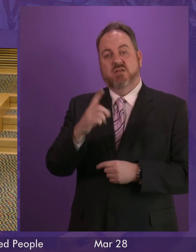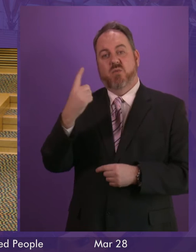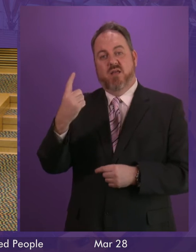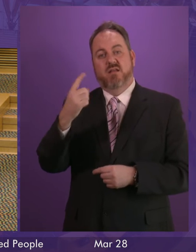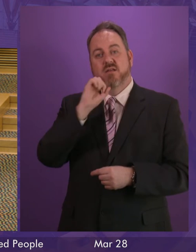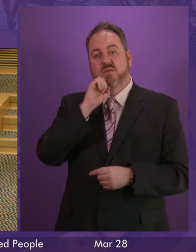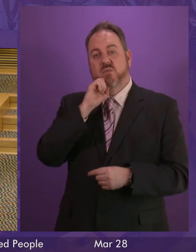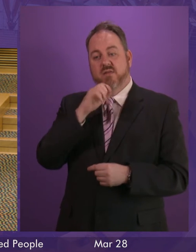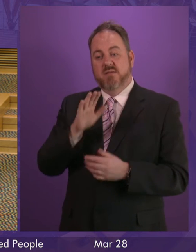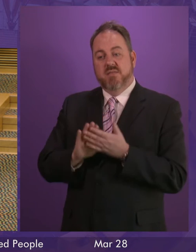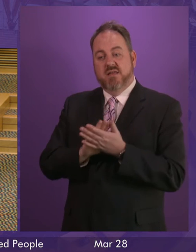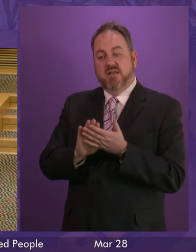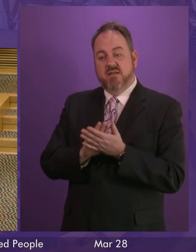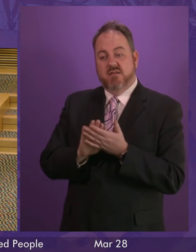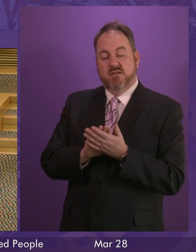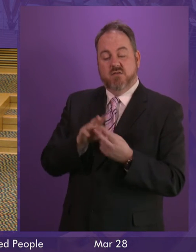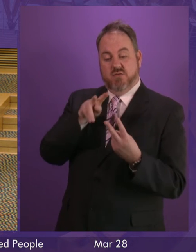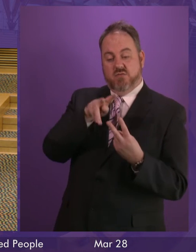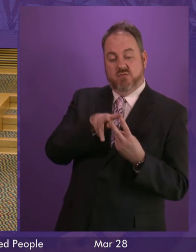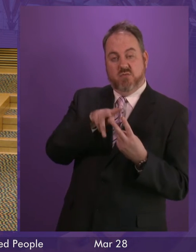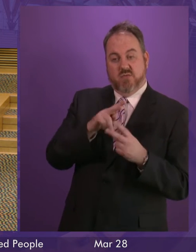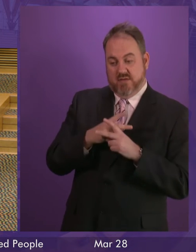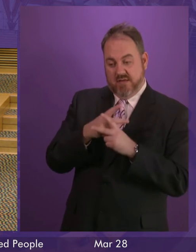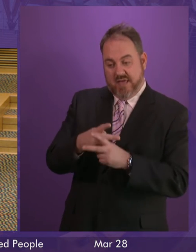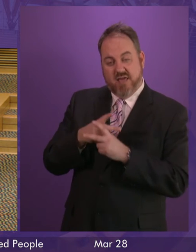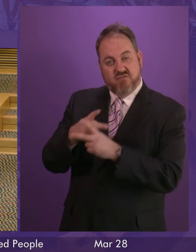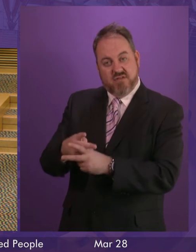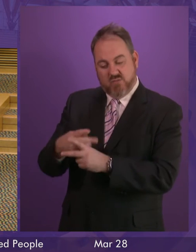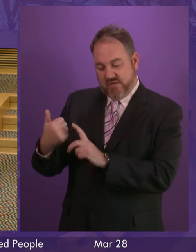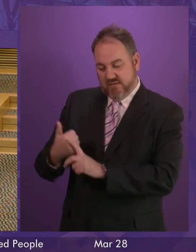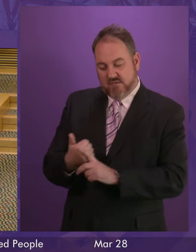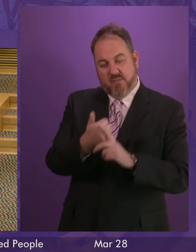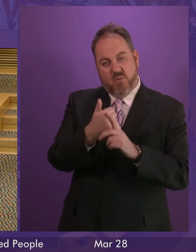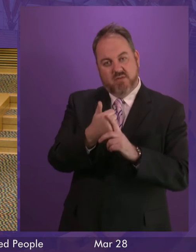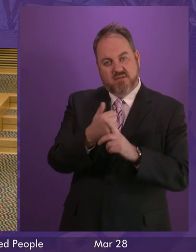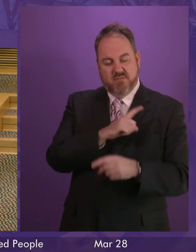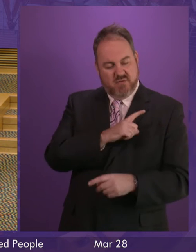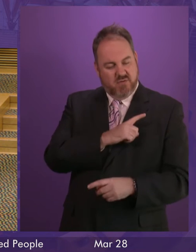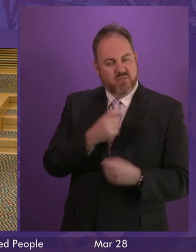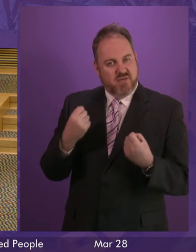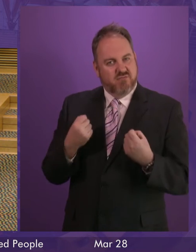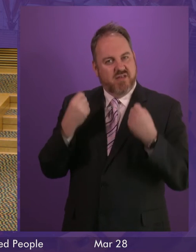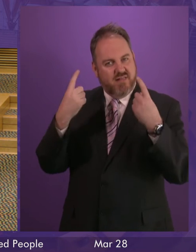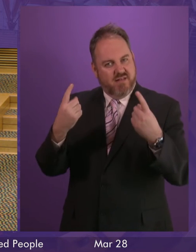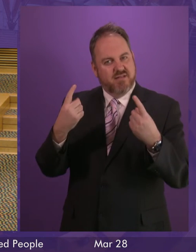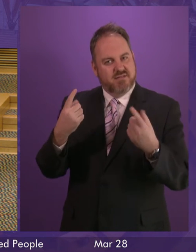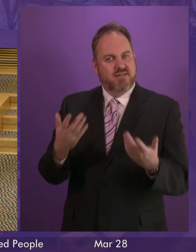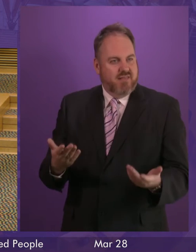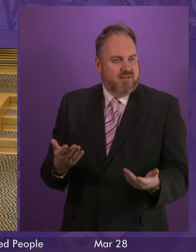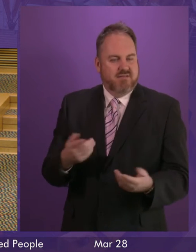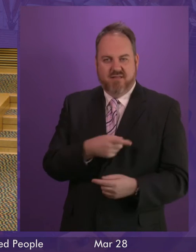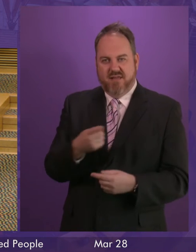carers of more than one disabled child will begin, recognising the particular challenges impacting carers with such